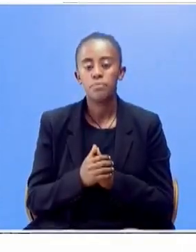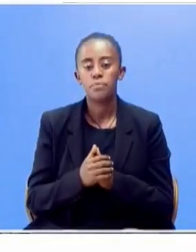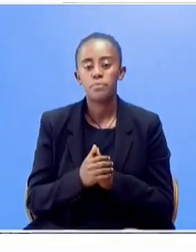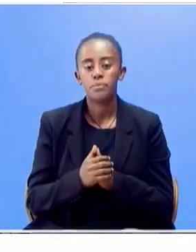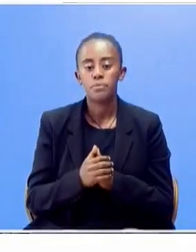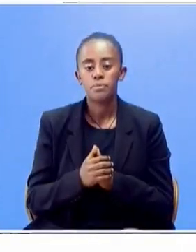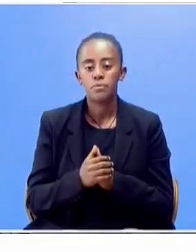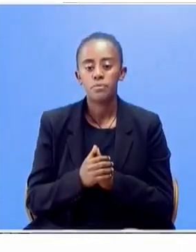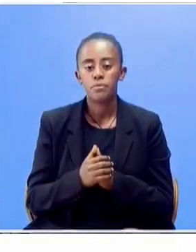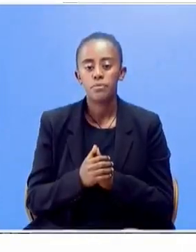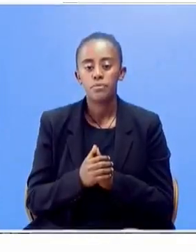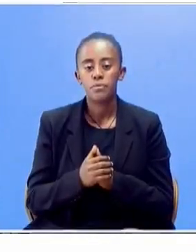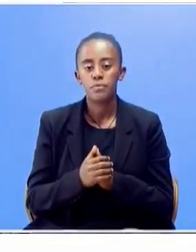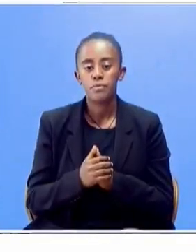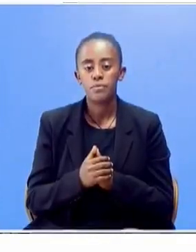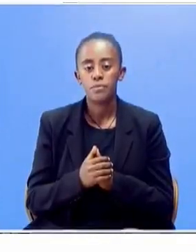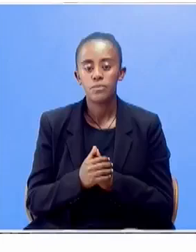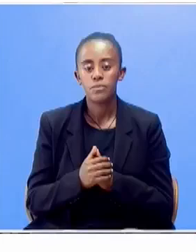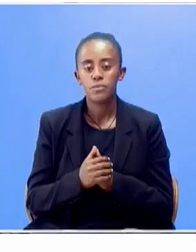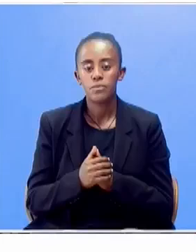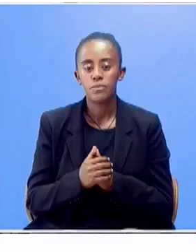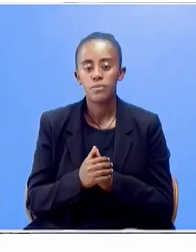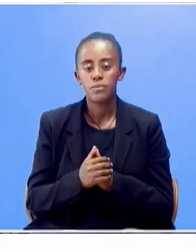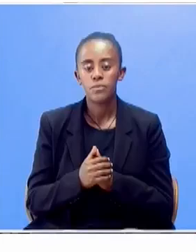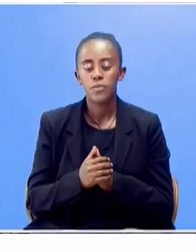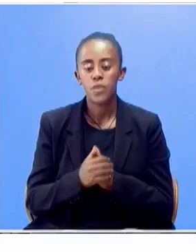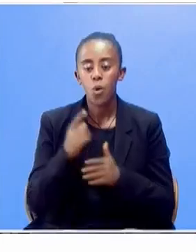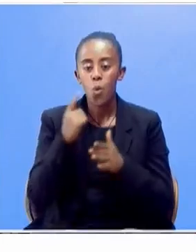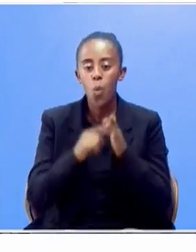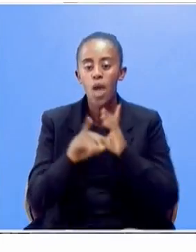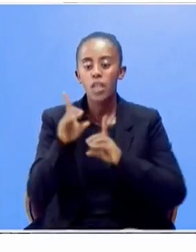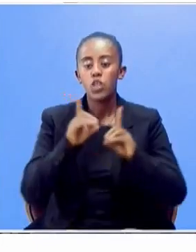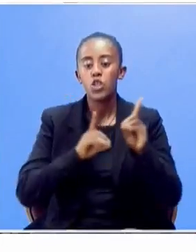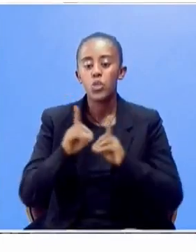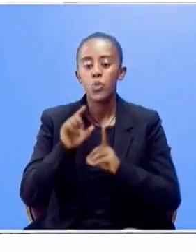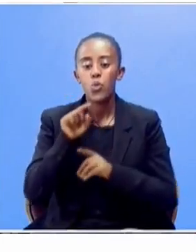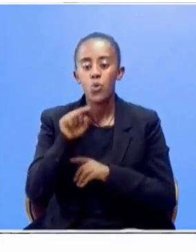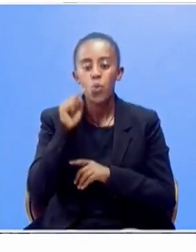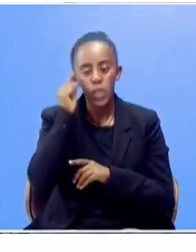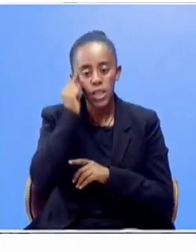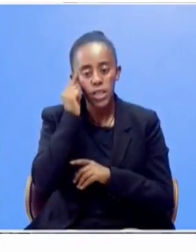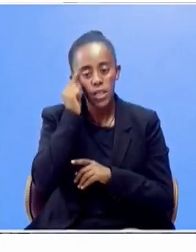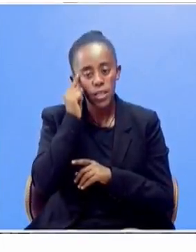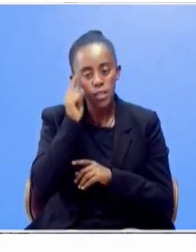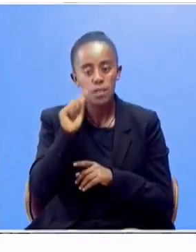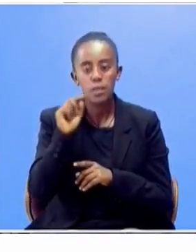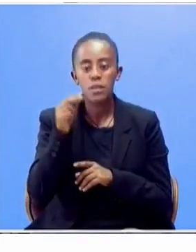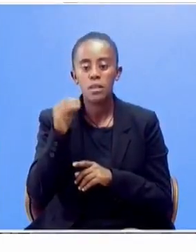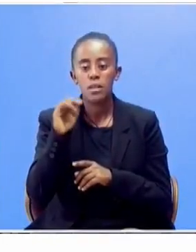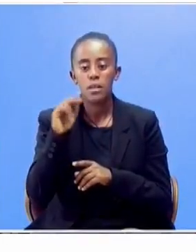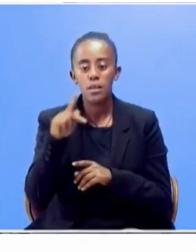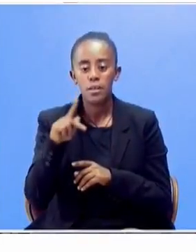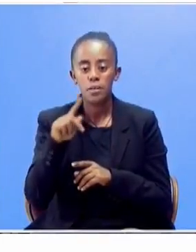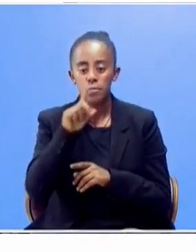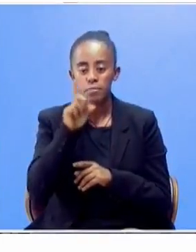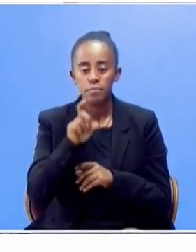I'm sure you remember because we have seen this. What do you think? Yeah?